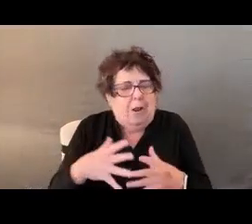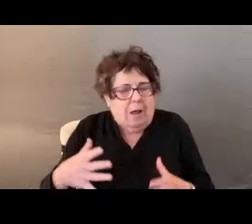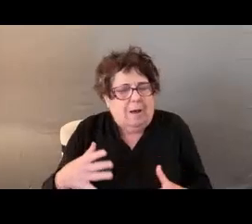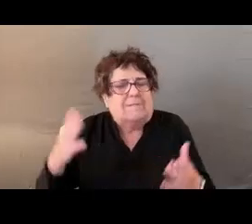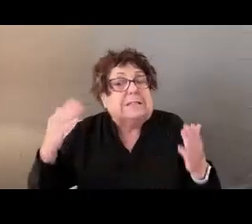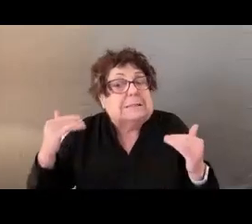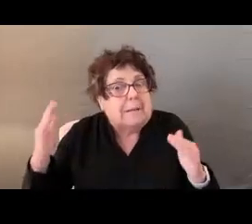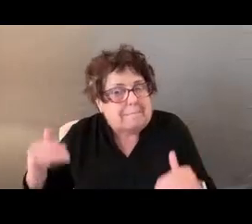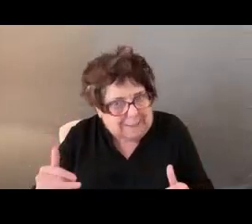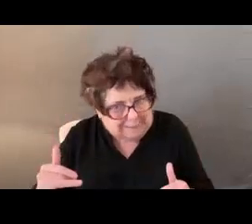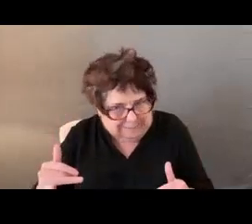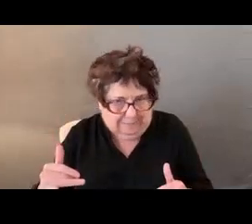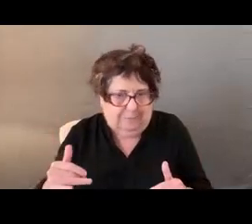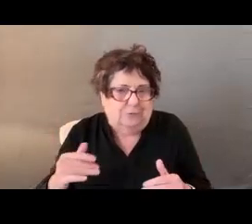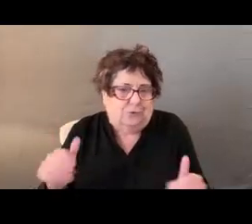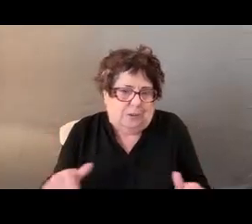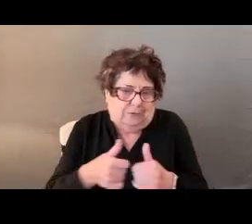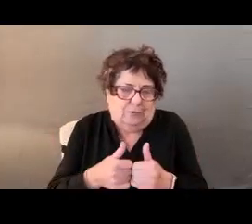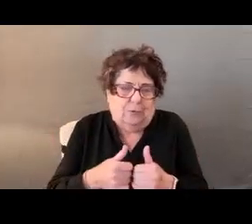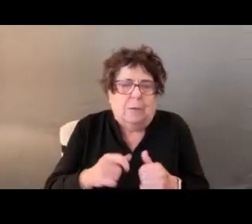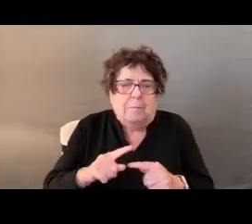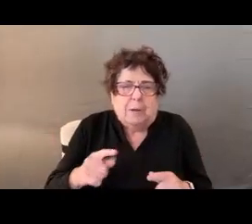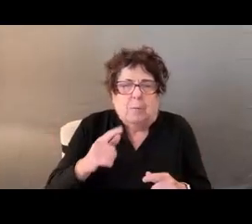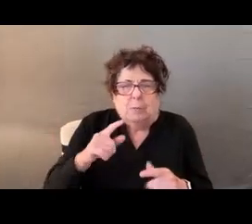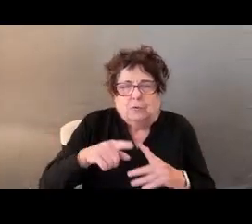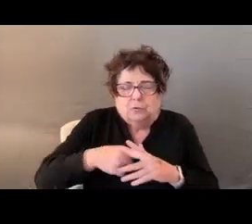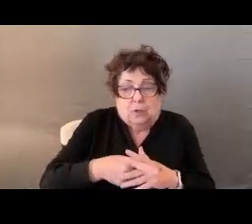start this plan right before and during